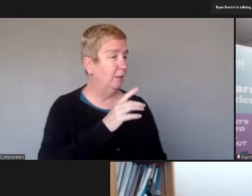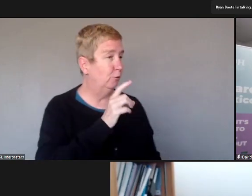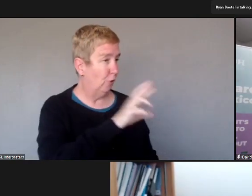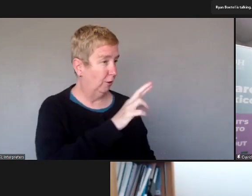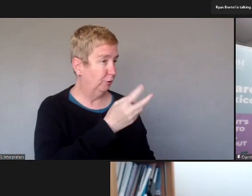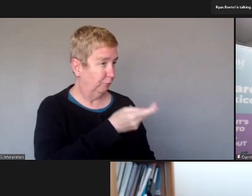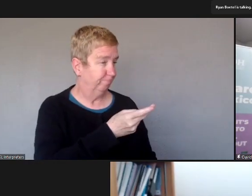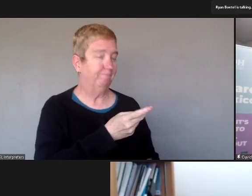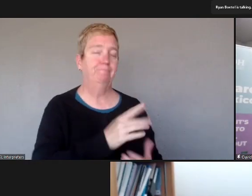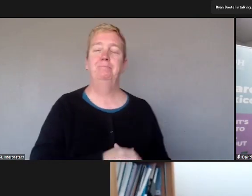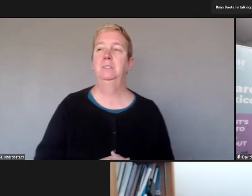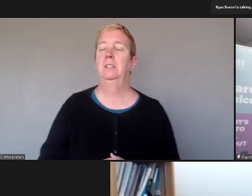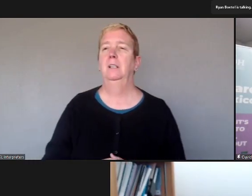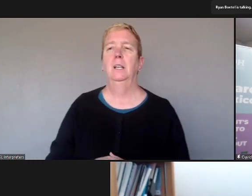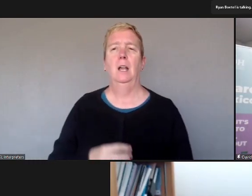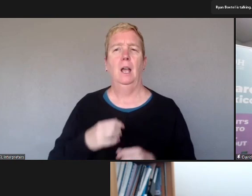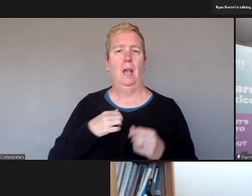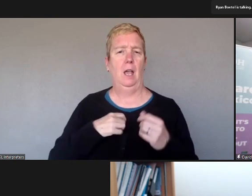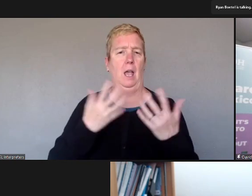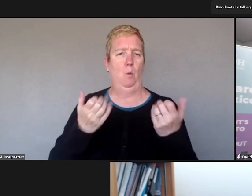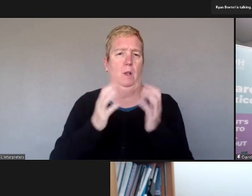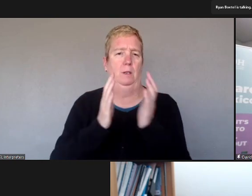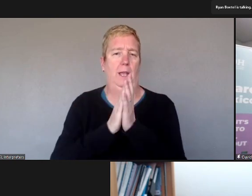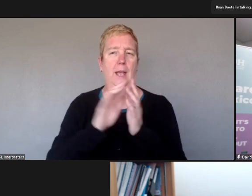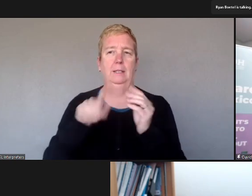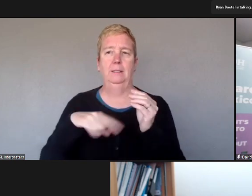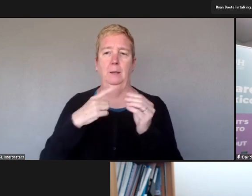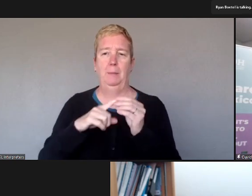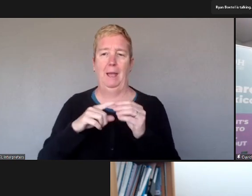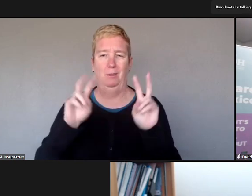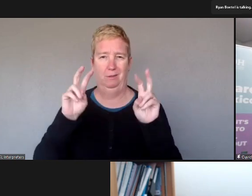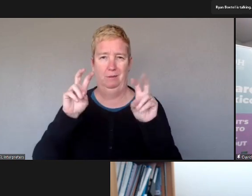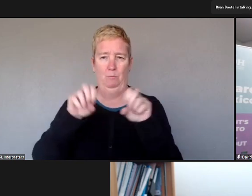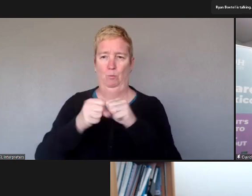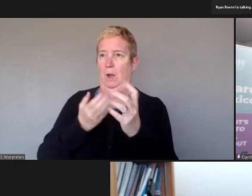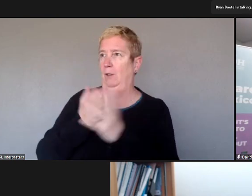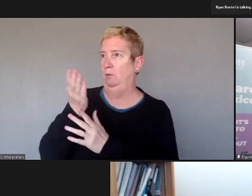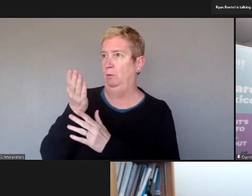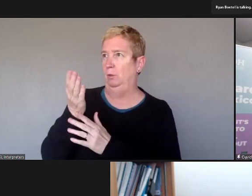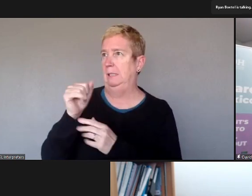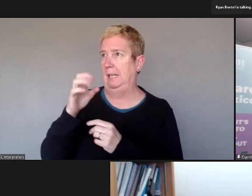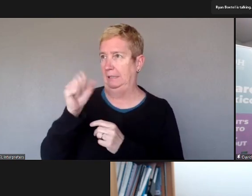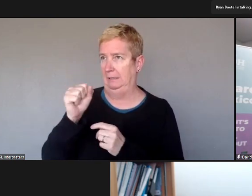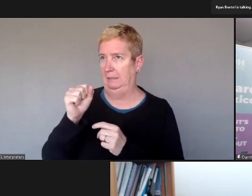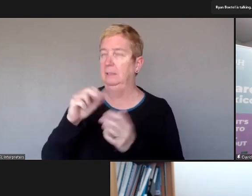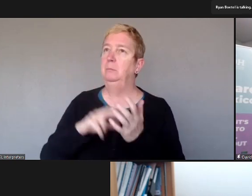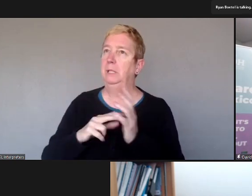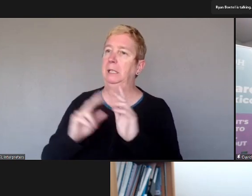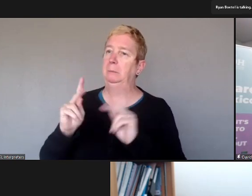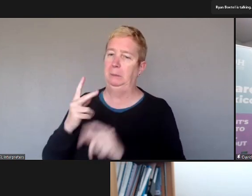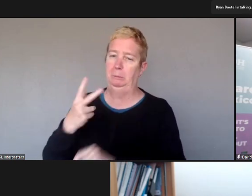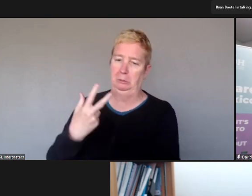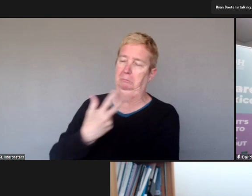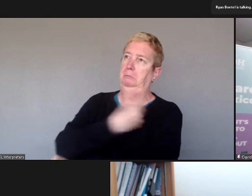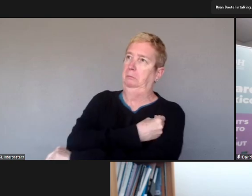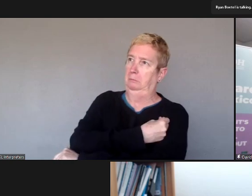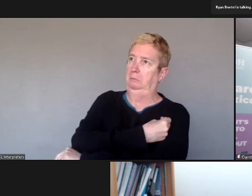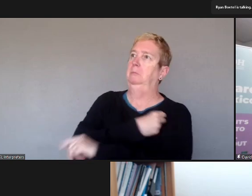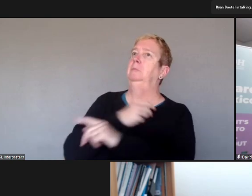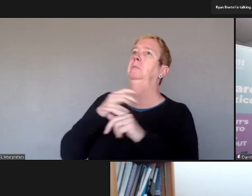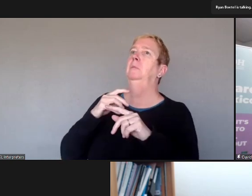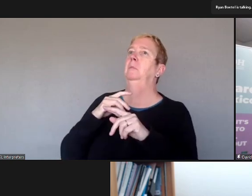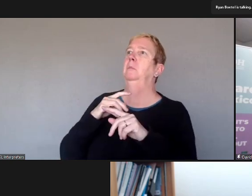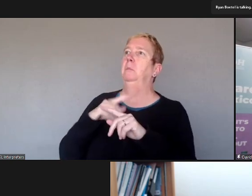questions. I wanted to ask you about breakthrough cases that lead to serious illness. So forgetting about the